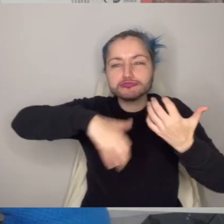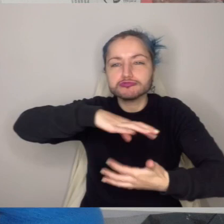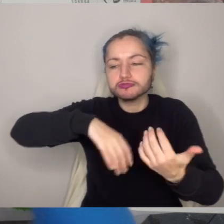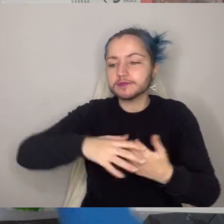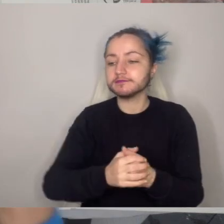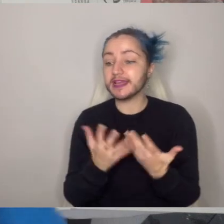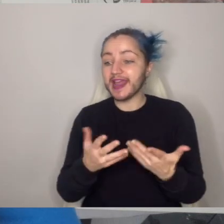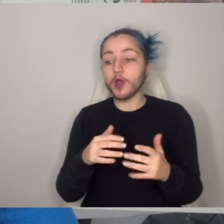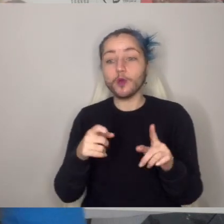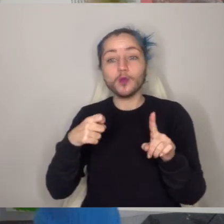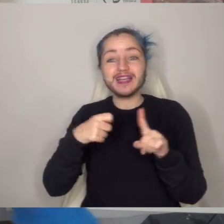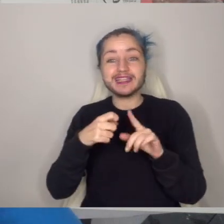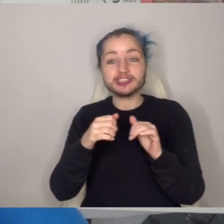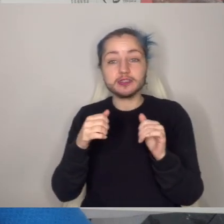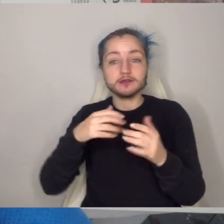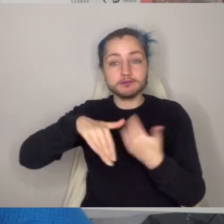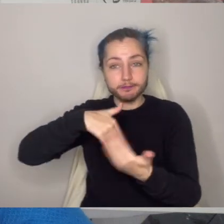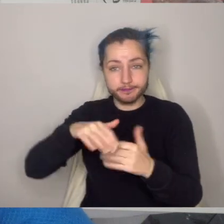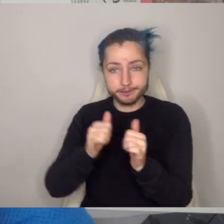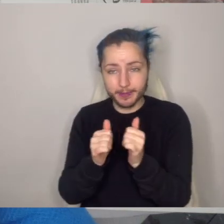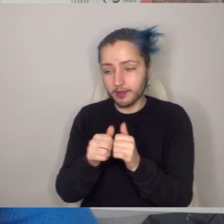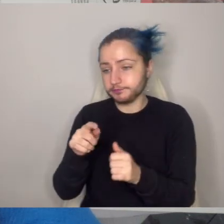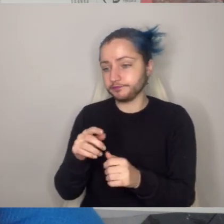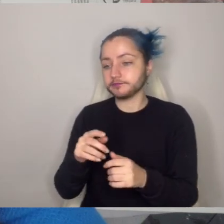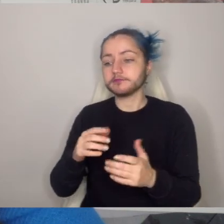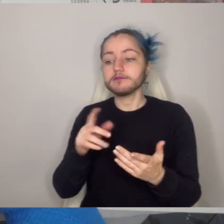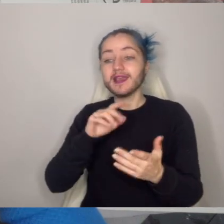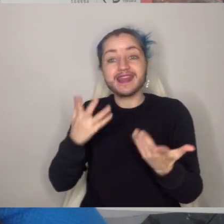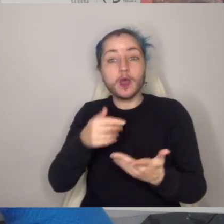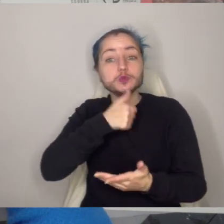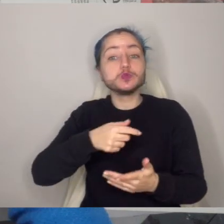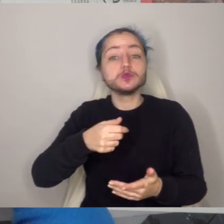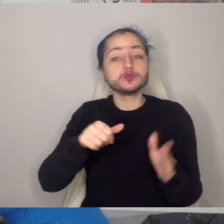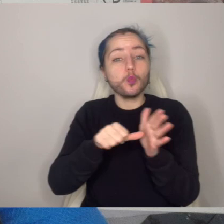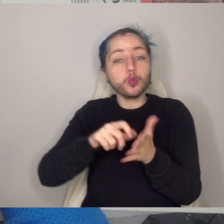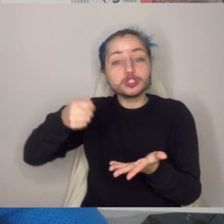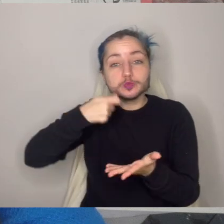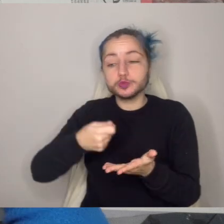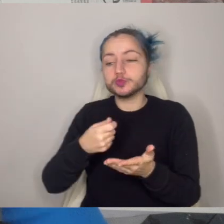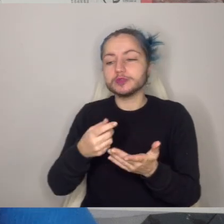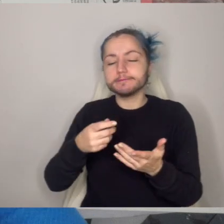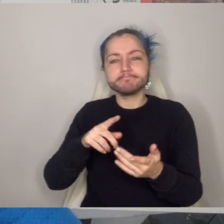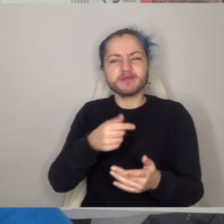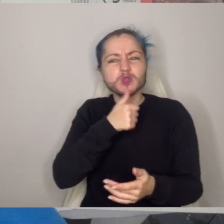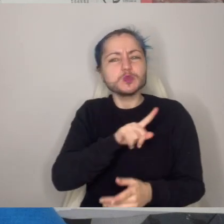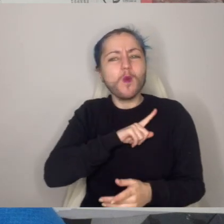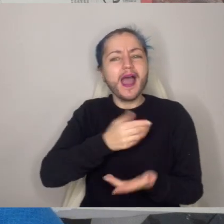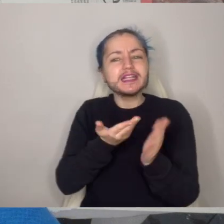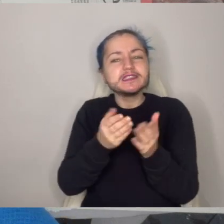put that over the top. And this is where my wooden spoon comes in. So anything smooth will do, but you can get a better mark if you just